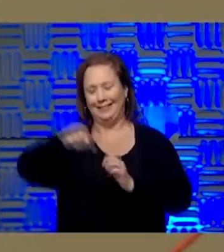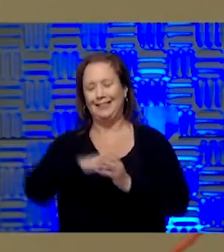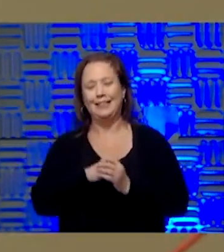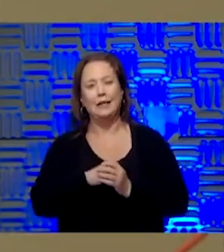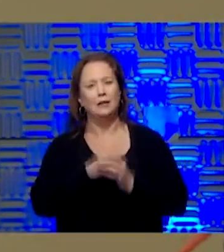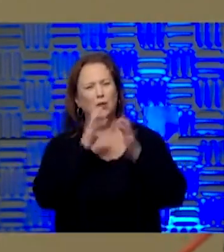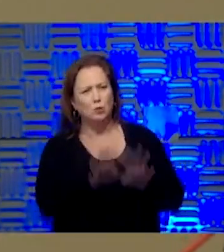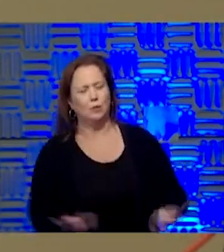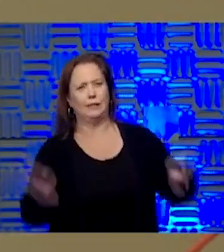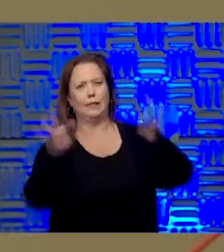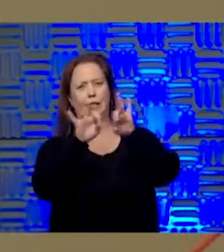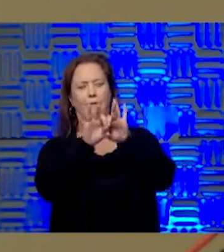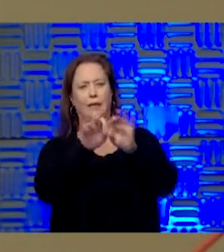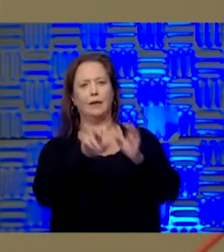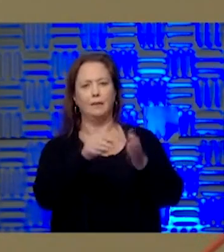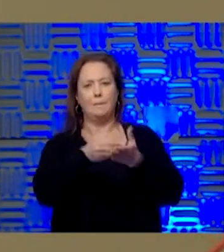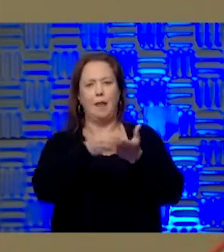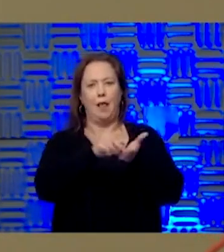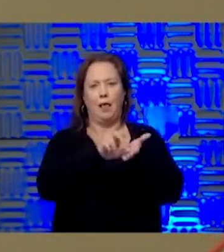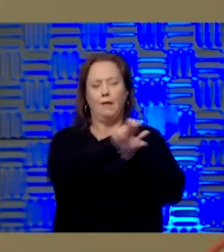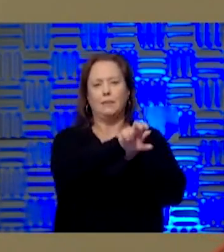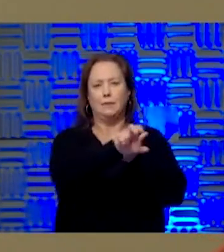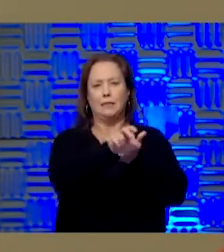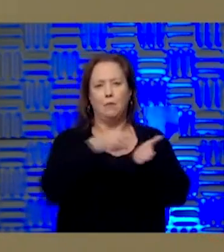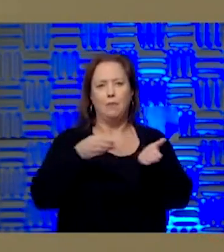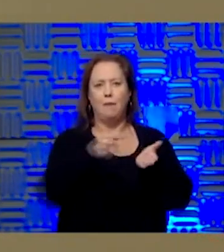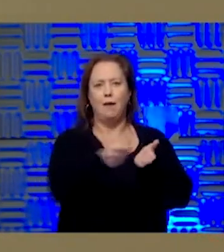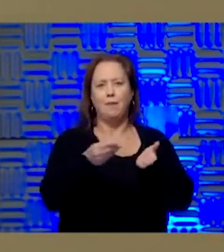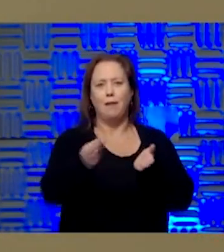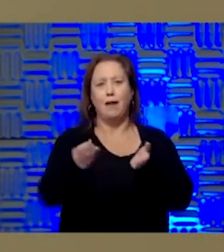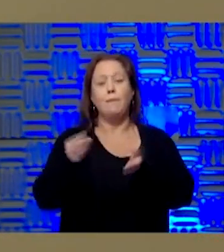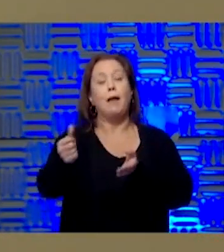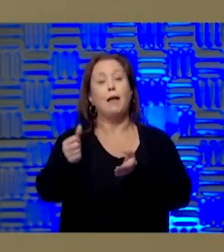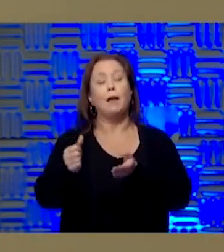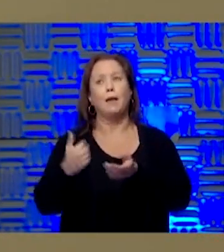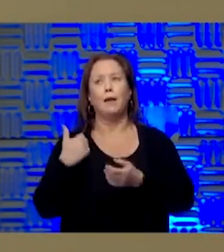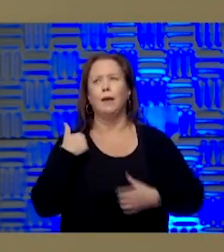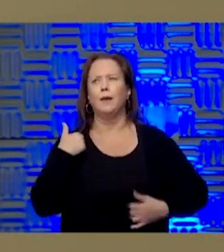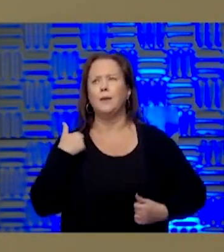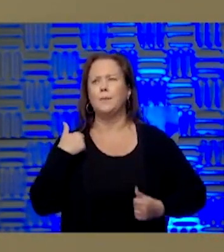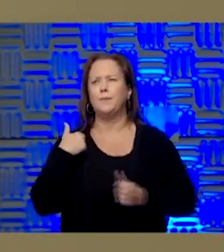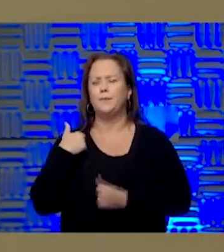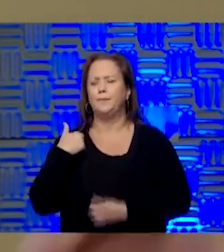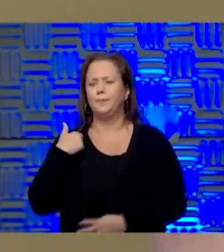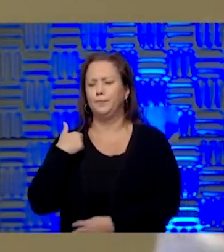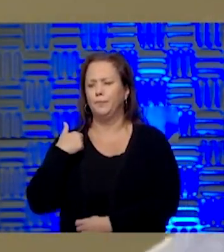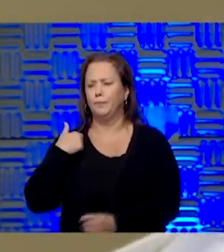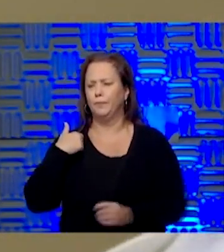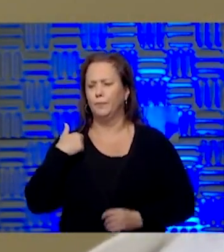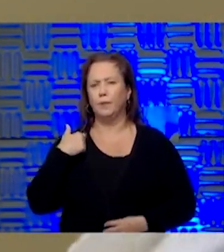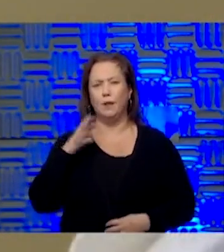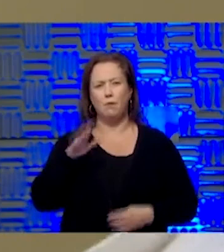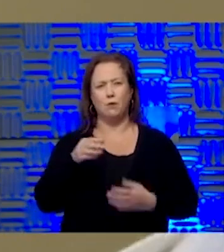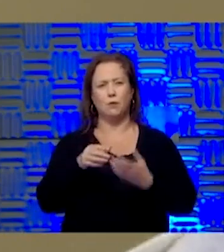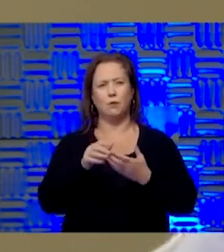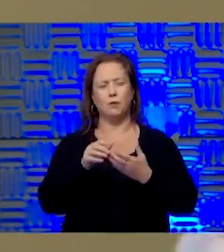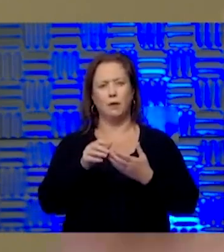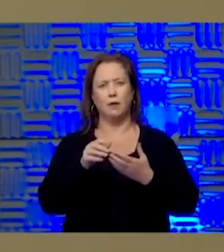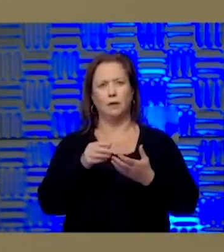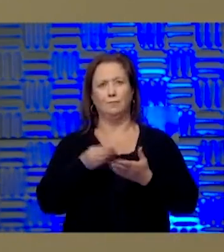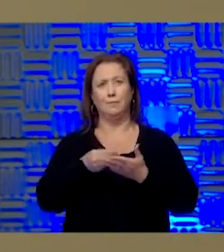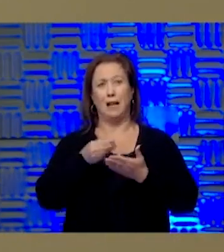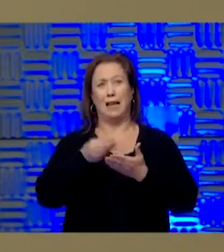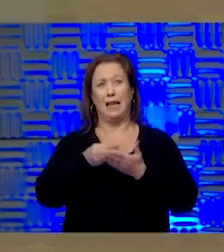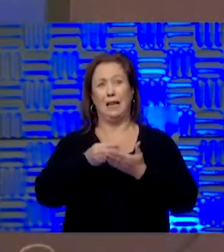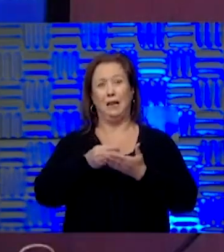were significant investments, just to name a few. The last I looked at that, those dollars were approaching probably